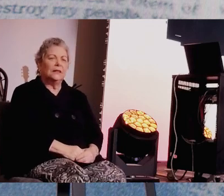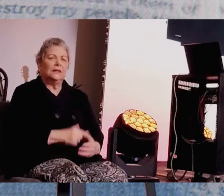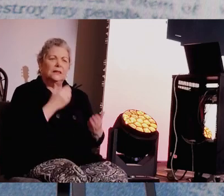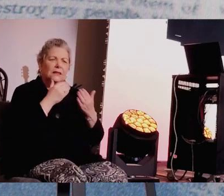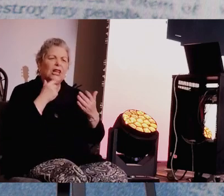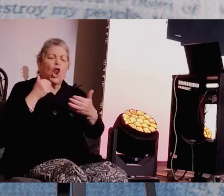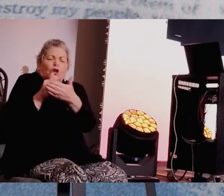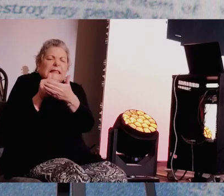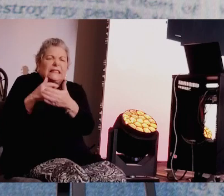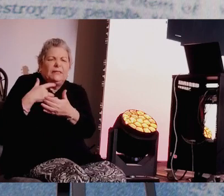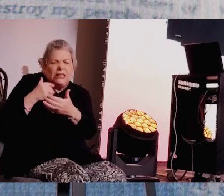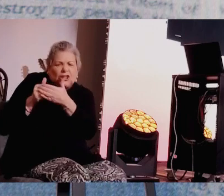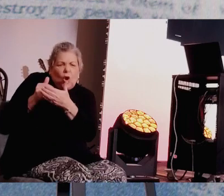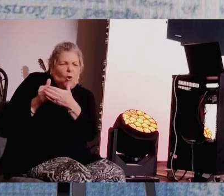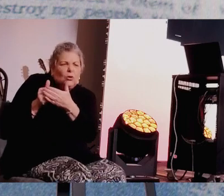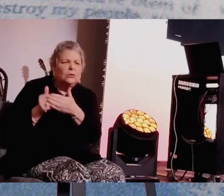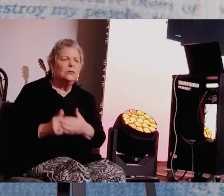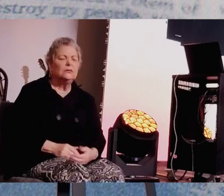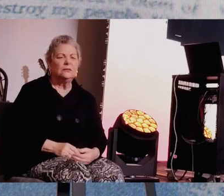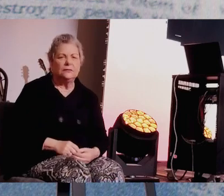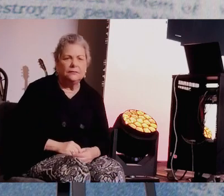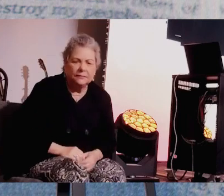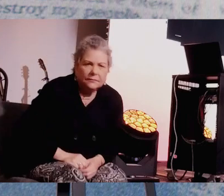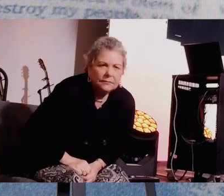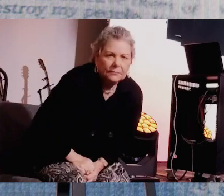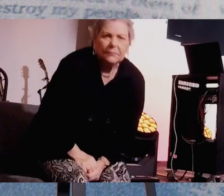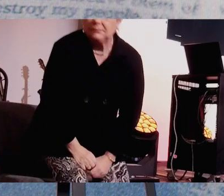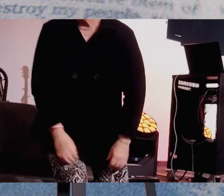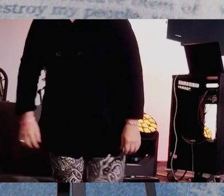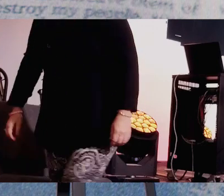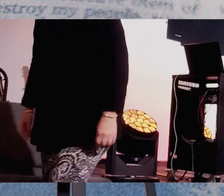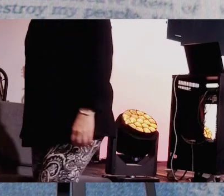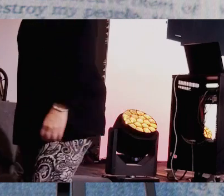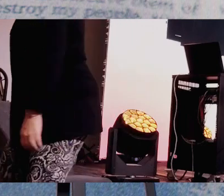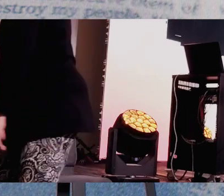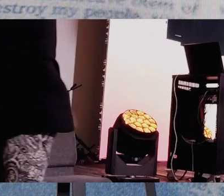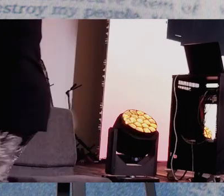how intimidating an unconditional love is.